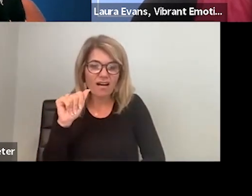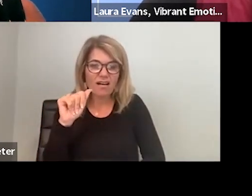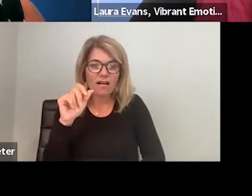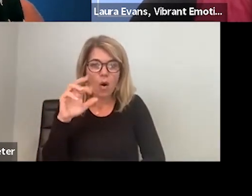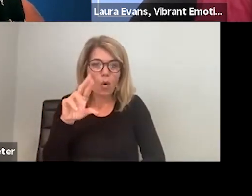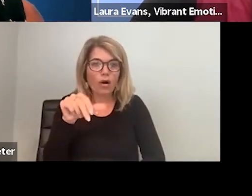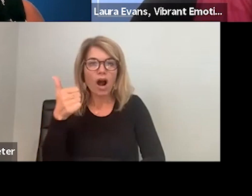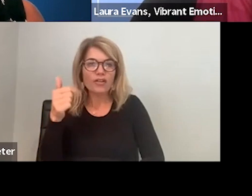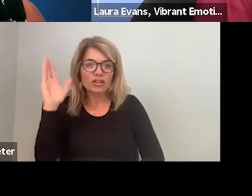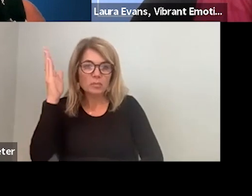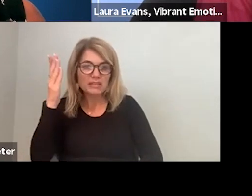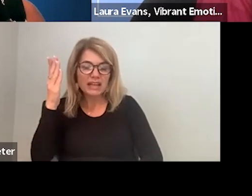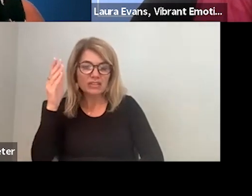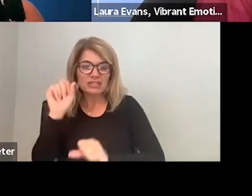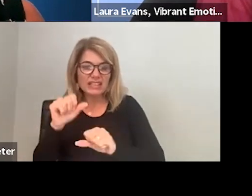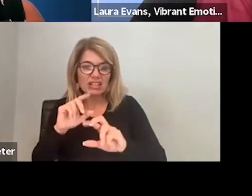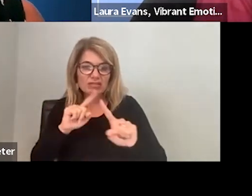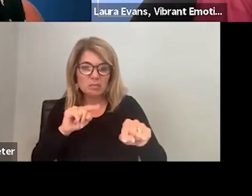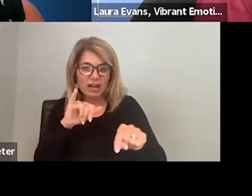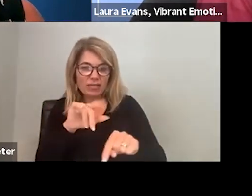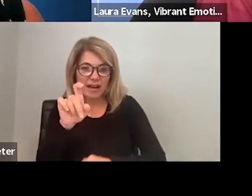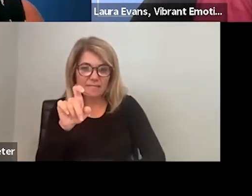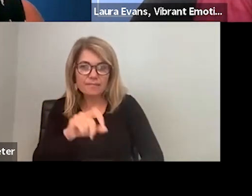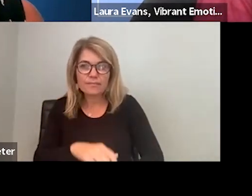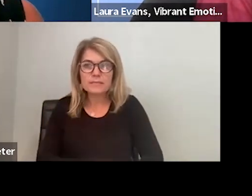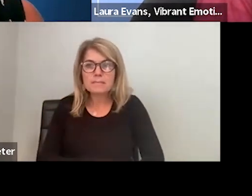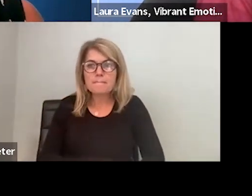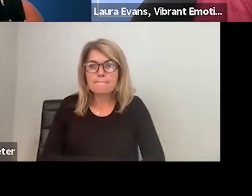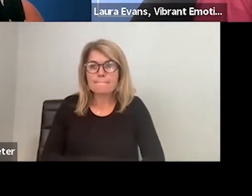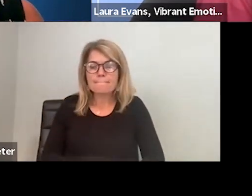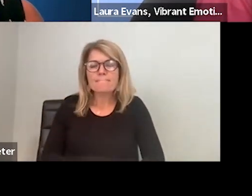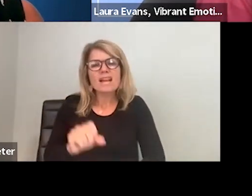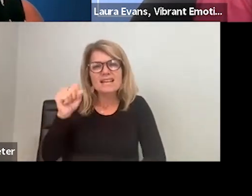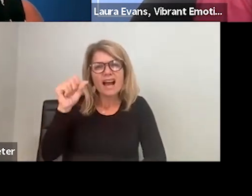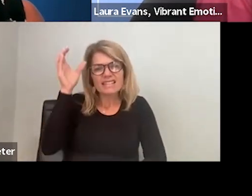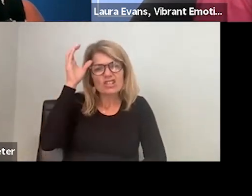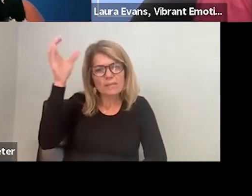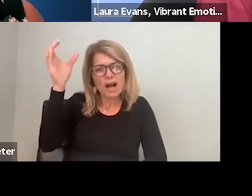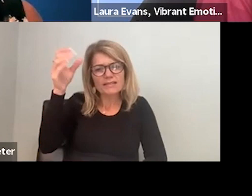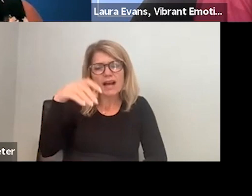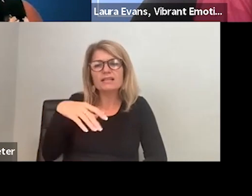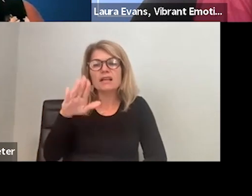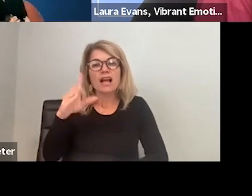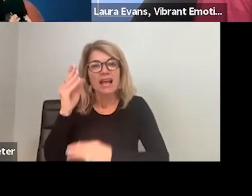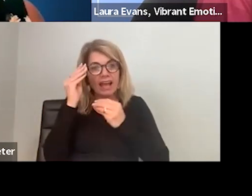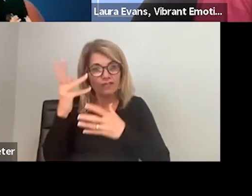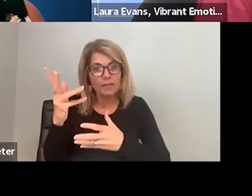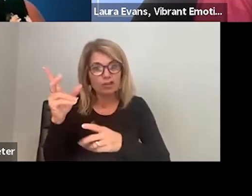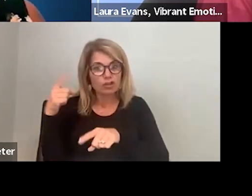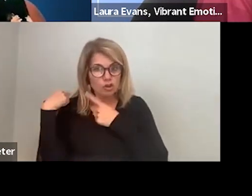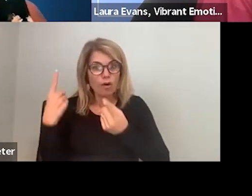panel. Sure. Yeah. I mean, just to give context, by far and away, based on information that we have so